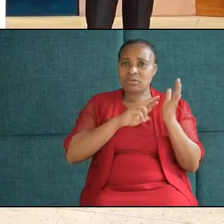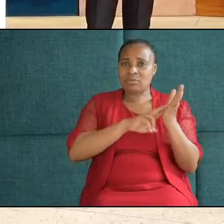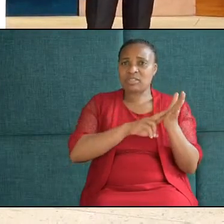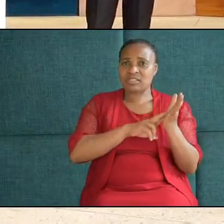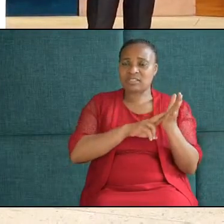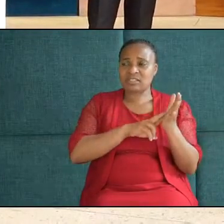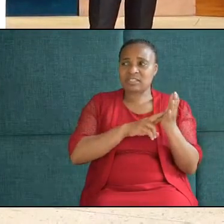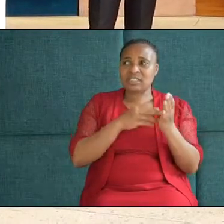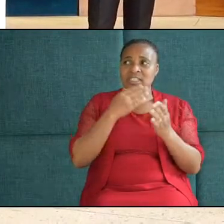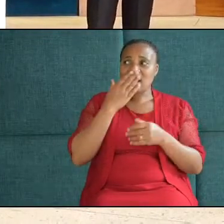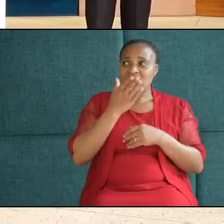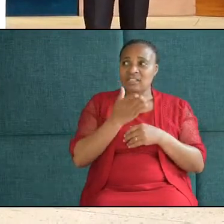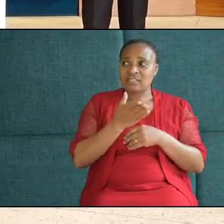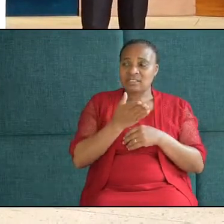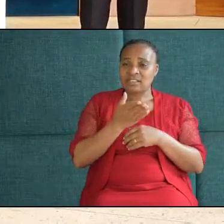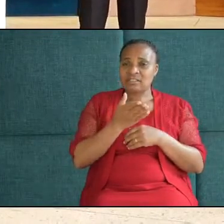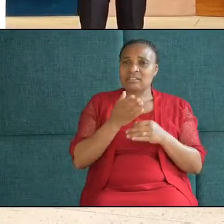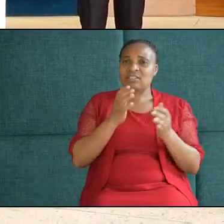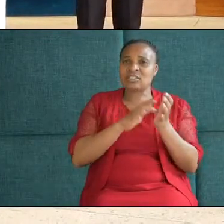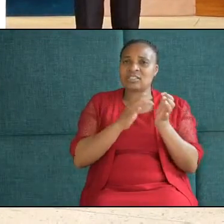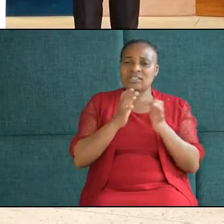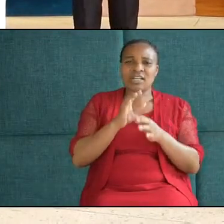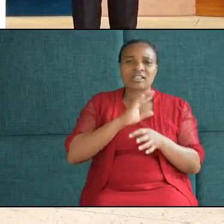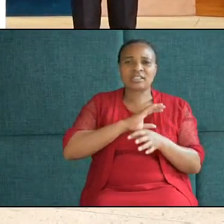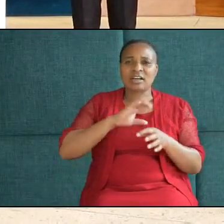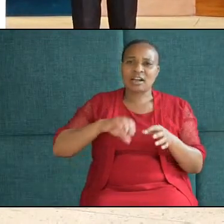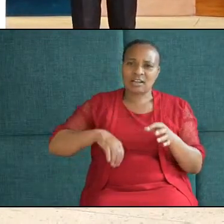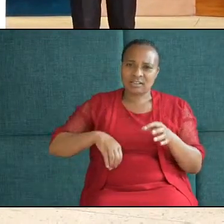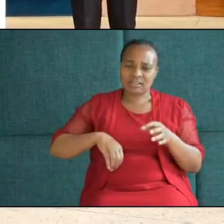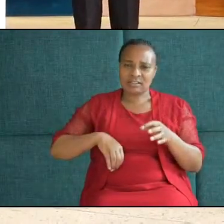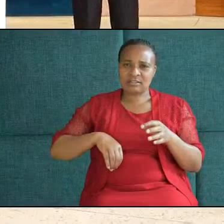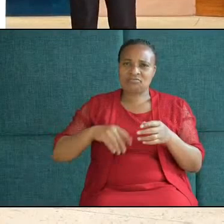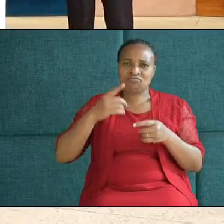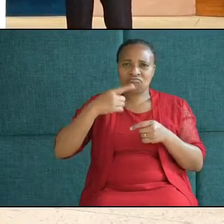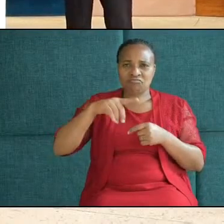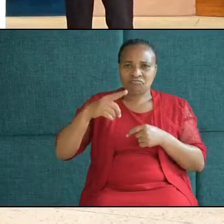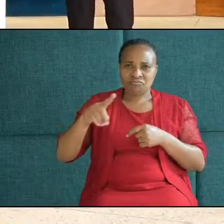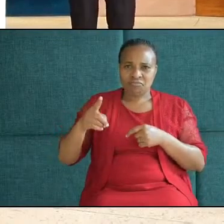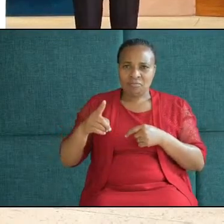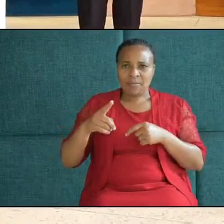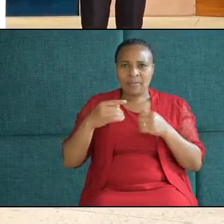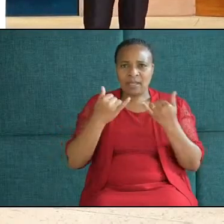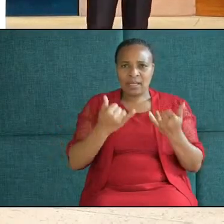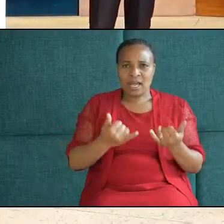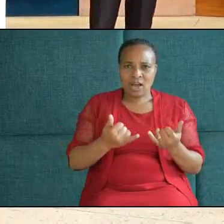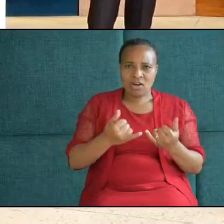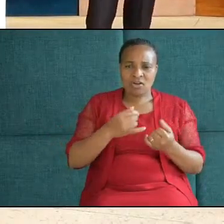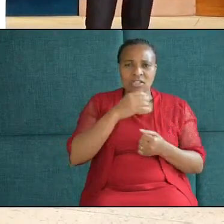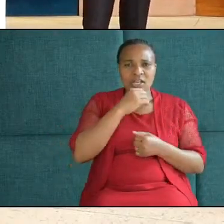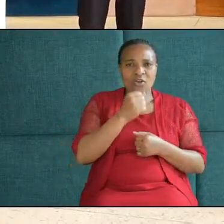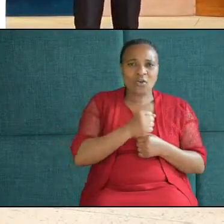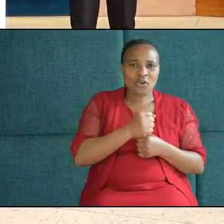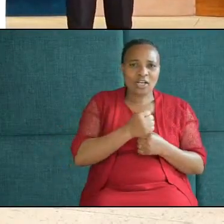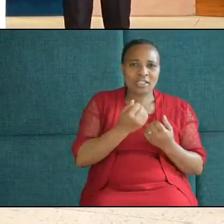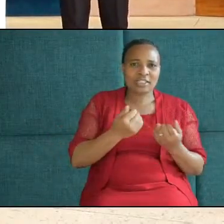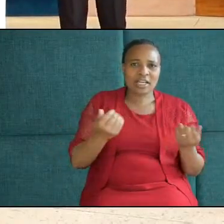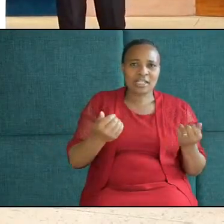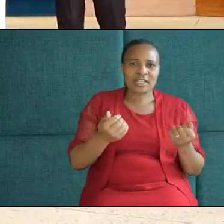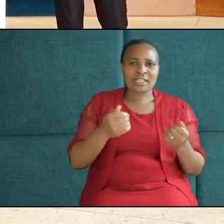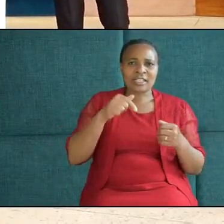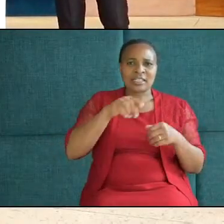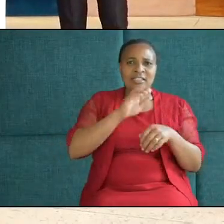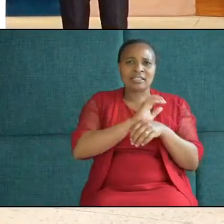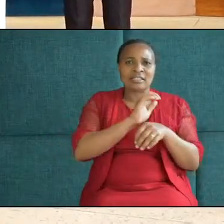The answer is Jesus Christ. Correct. Now to the older child. The